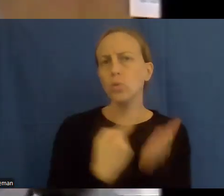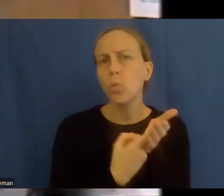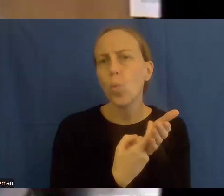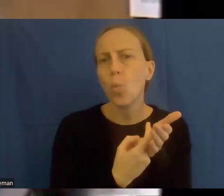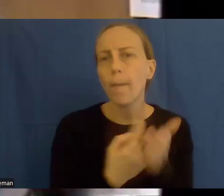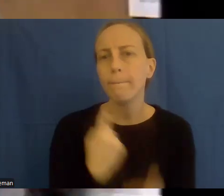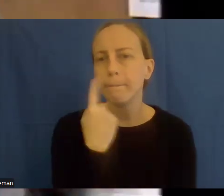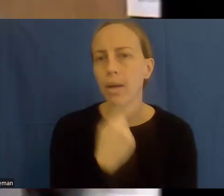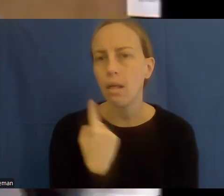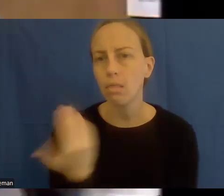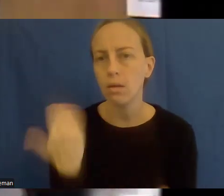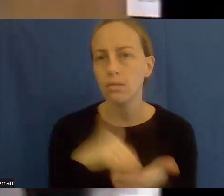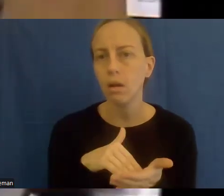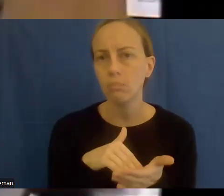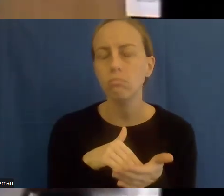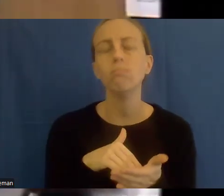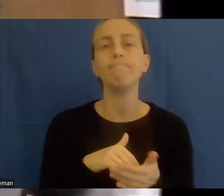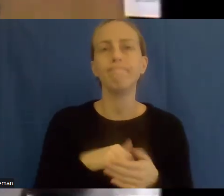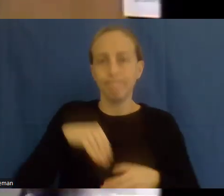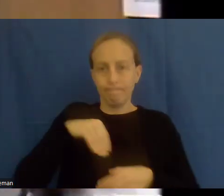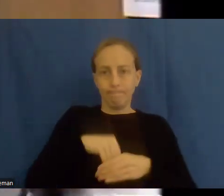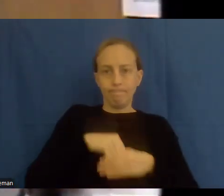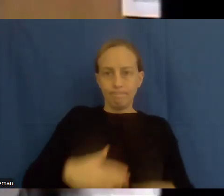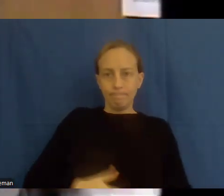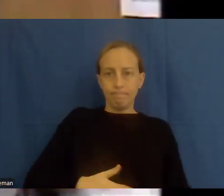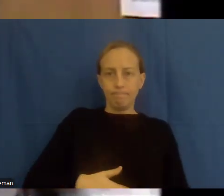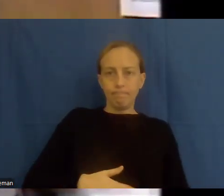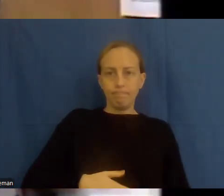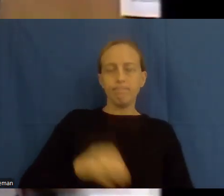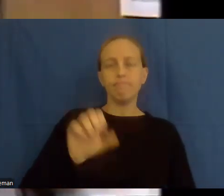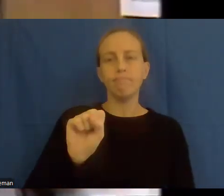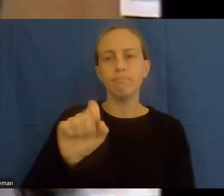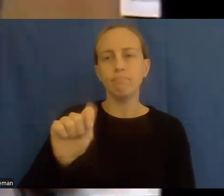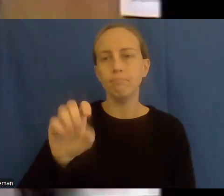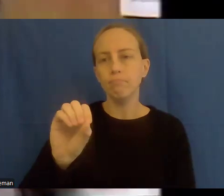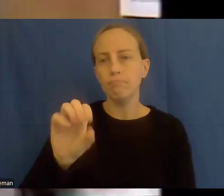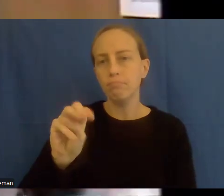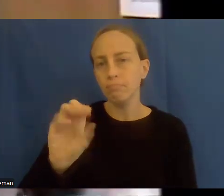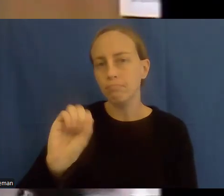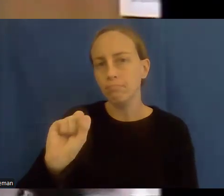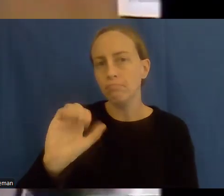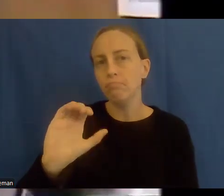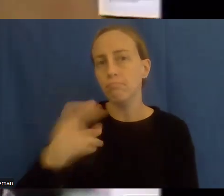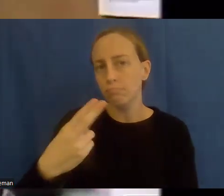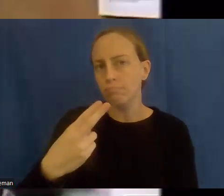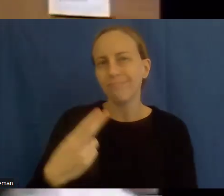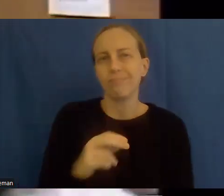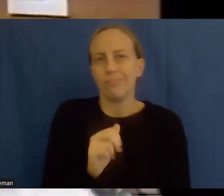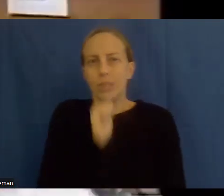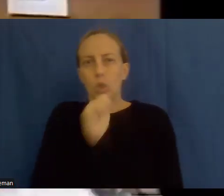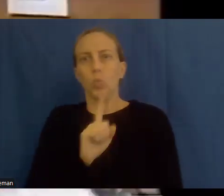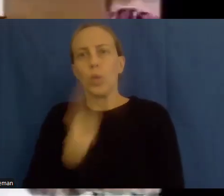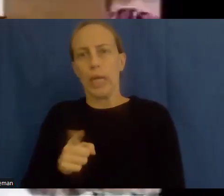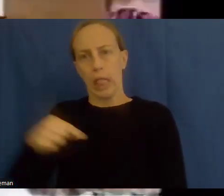again? The stomach. So don't be, I'm saying stomach. Once again, they don't have a real stomach, but it's